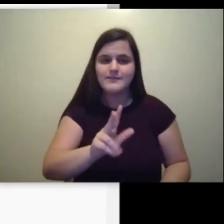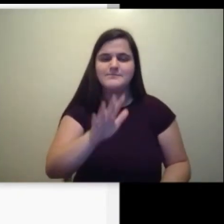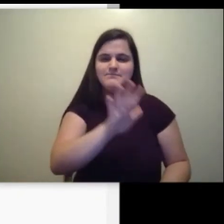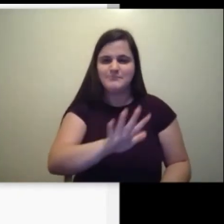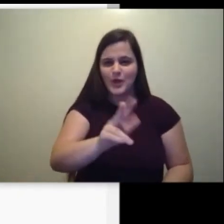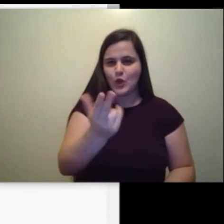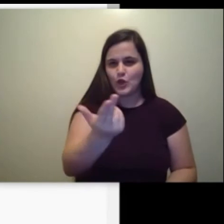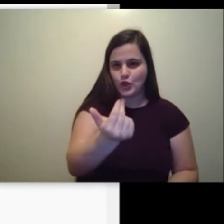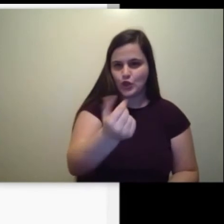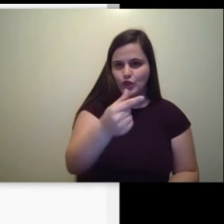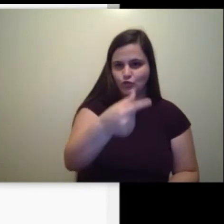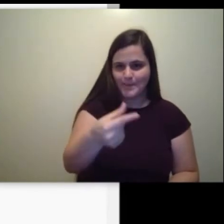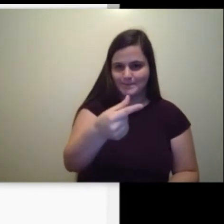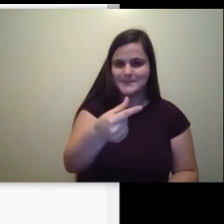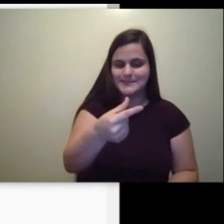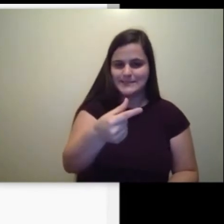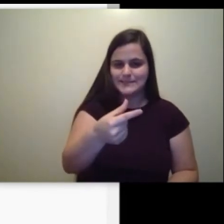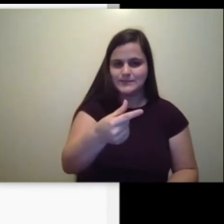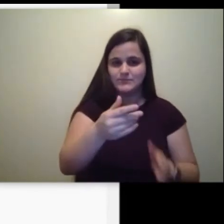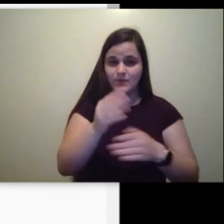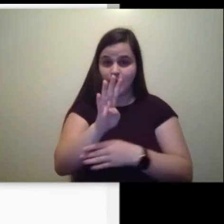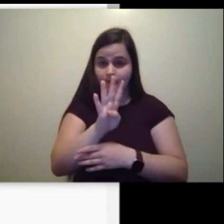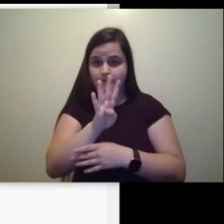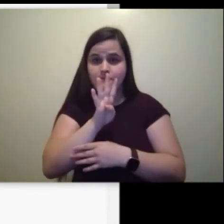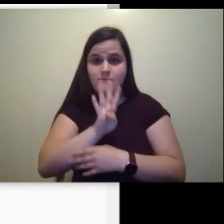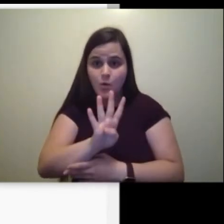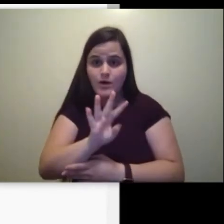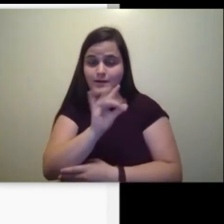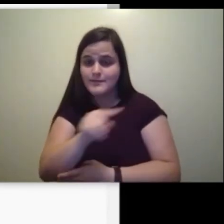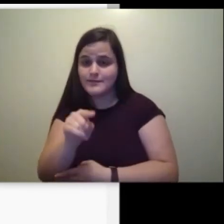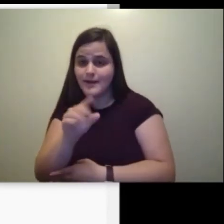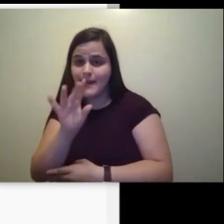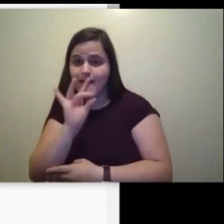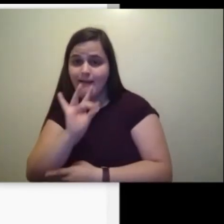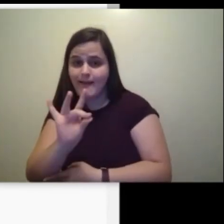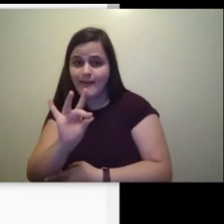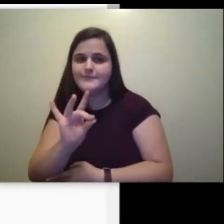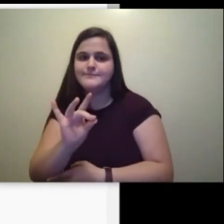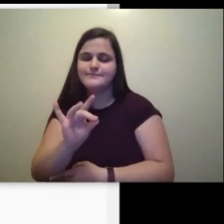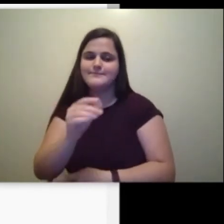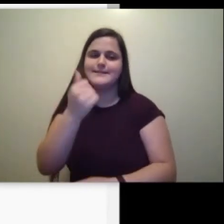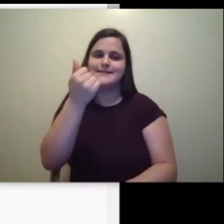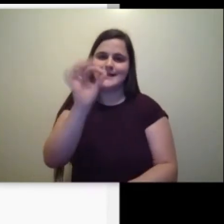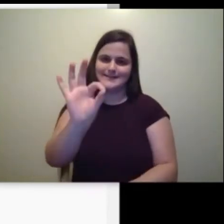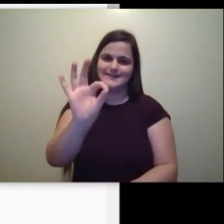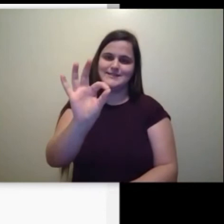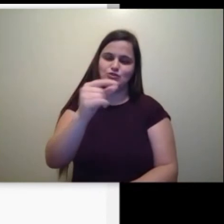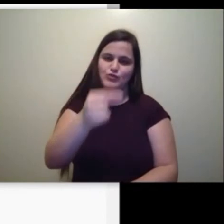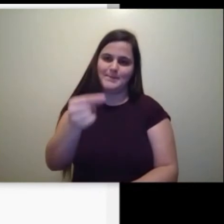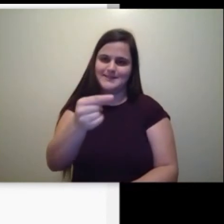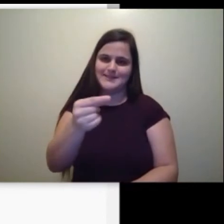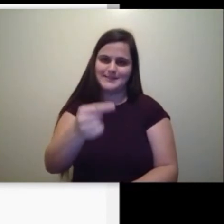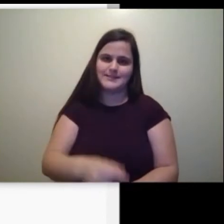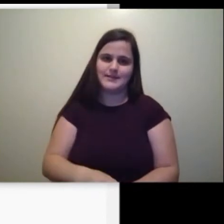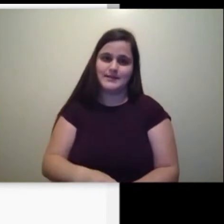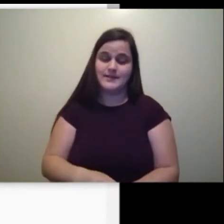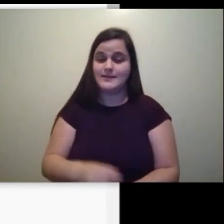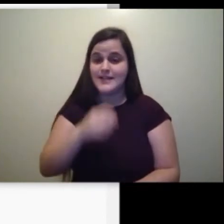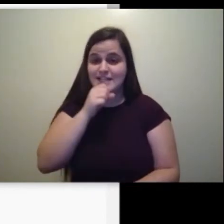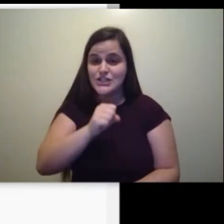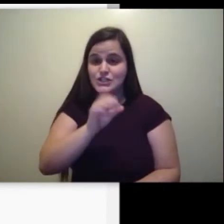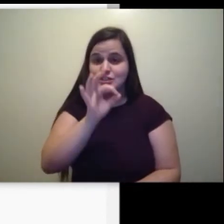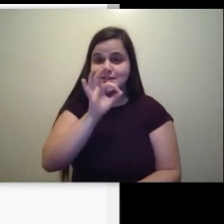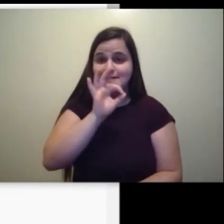grams. For ages 4 to 8, 19 grams are recommended. And between ages 9